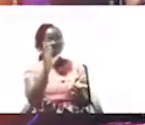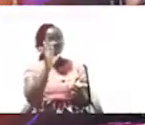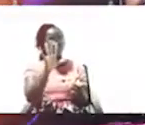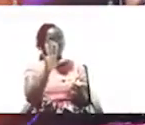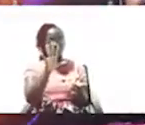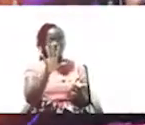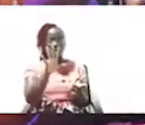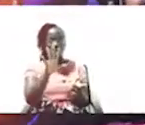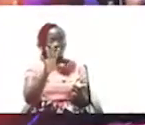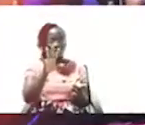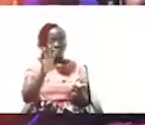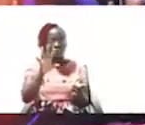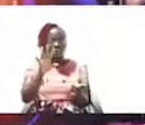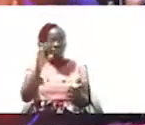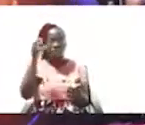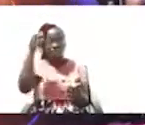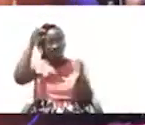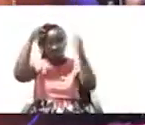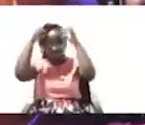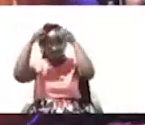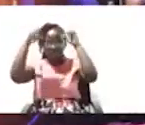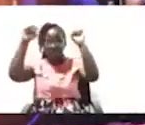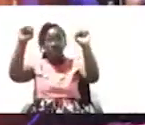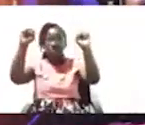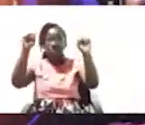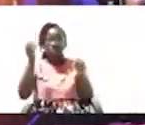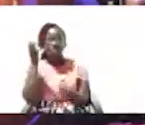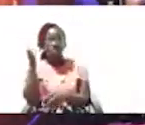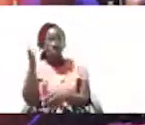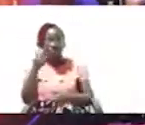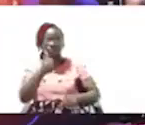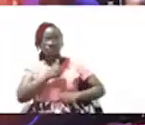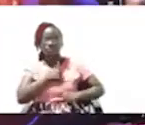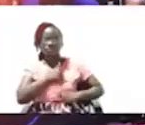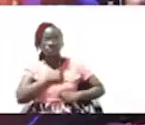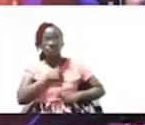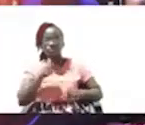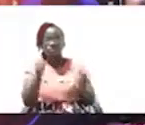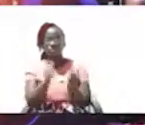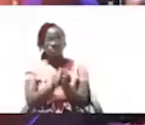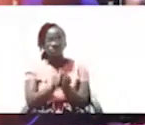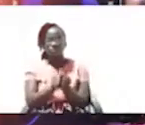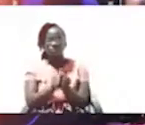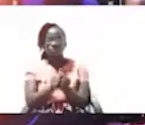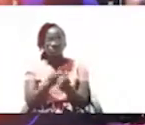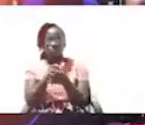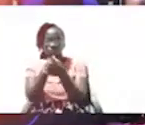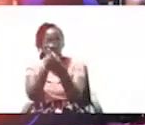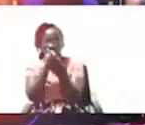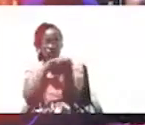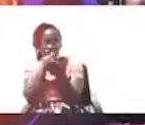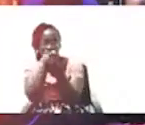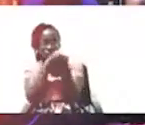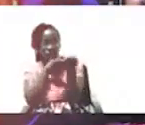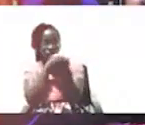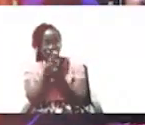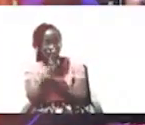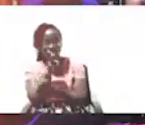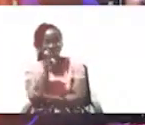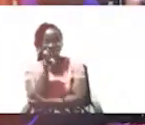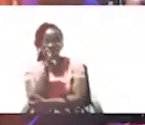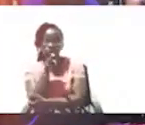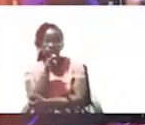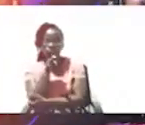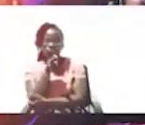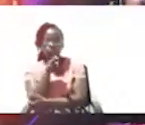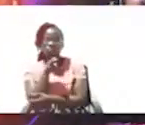the soldier ni jina ho kitatuo, there was a soldier with a gun. Oko na ka cha se hano ni kese ha fetim ha.